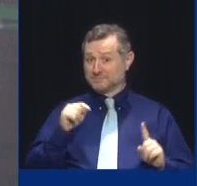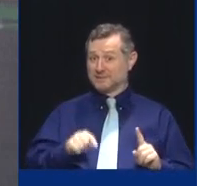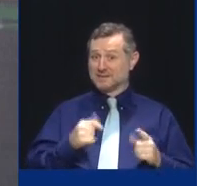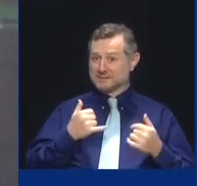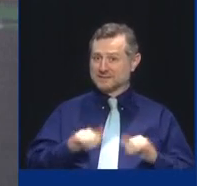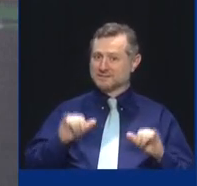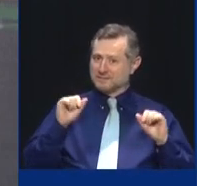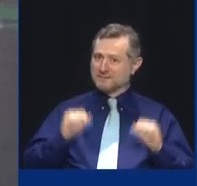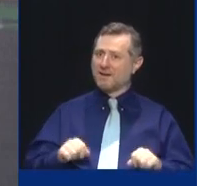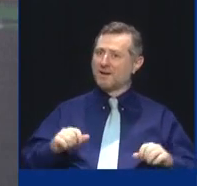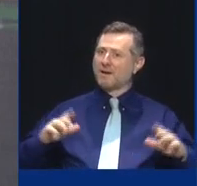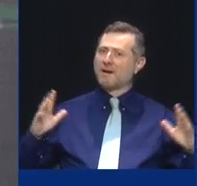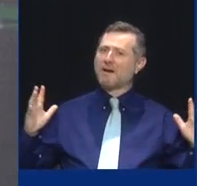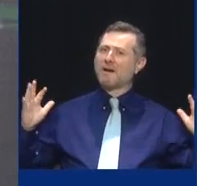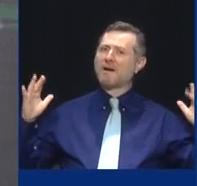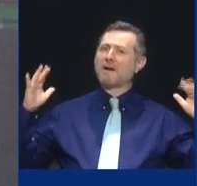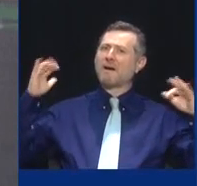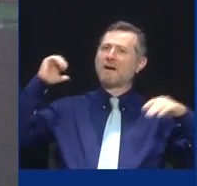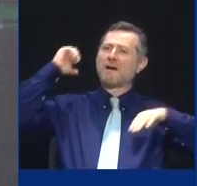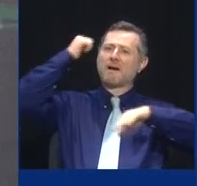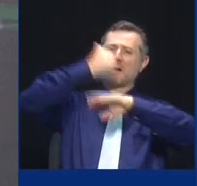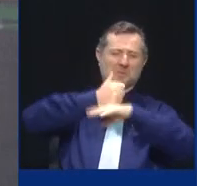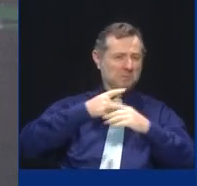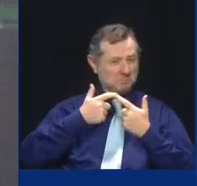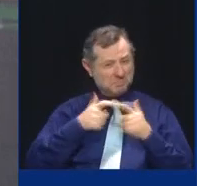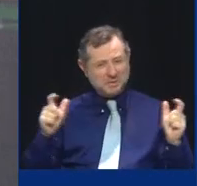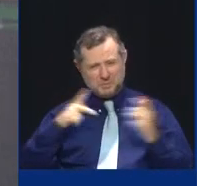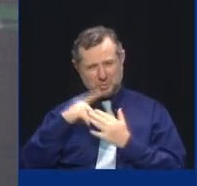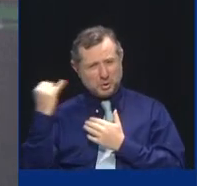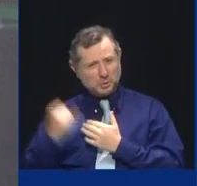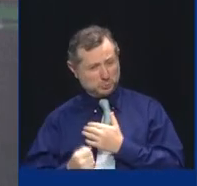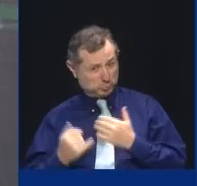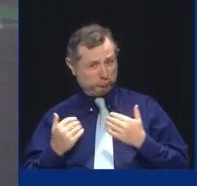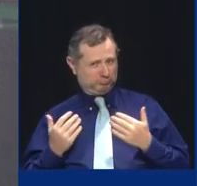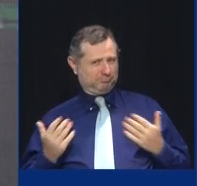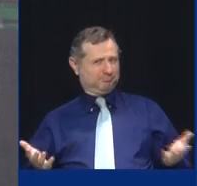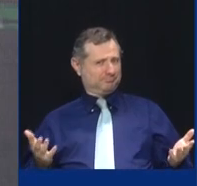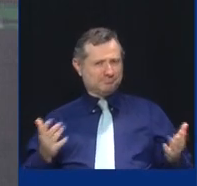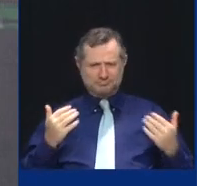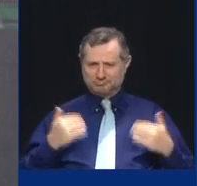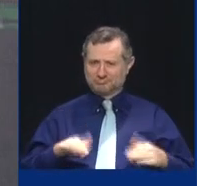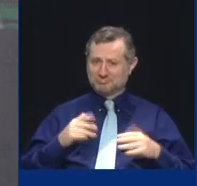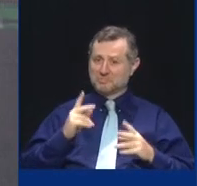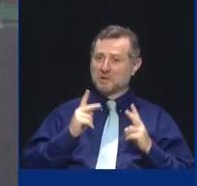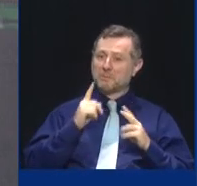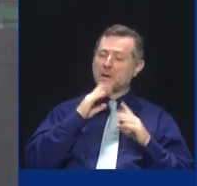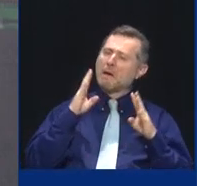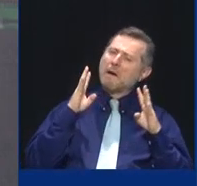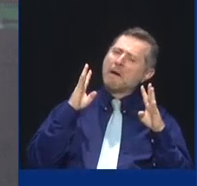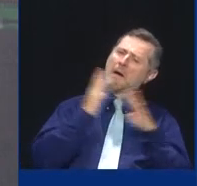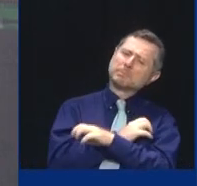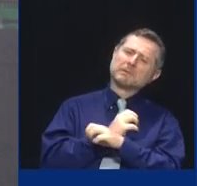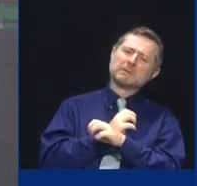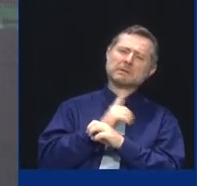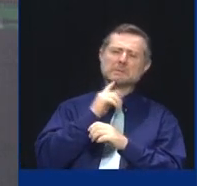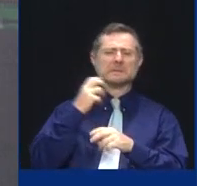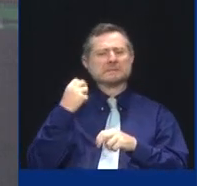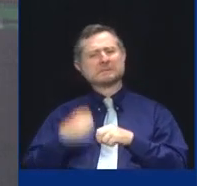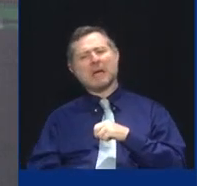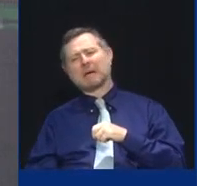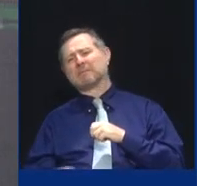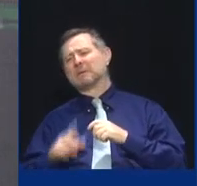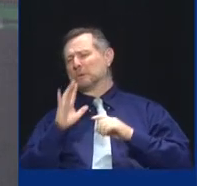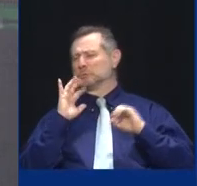things done, right? That's a question. Everything seems so complicated nowadays, and everything seems